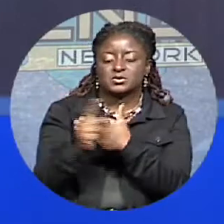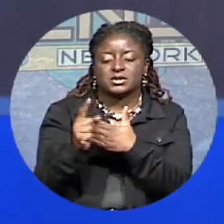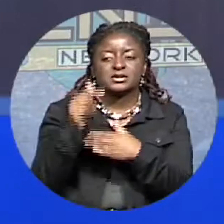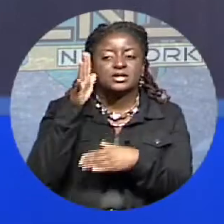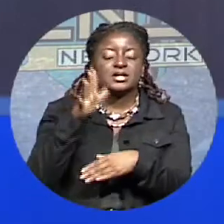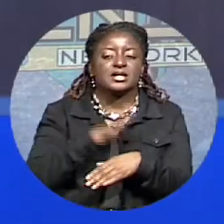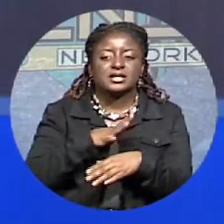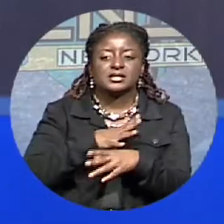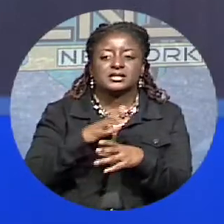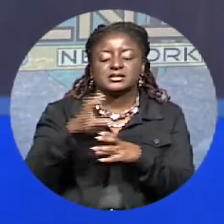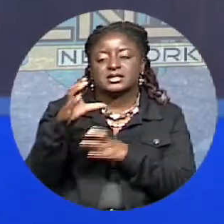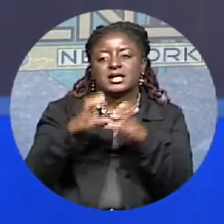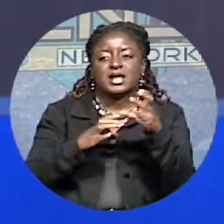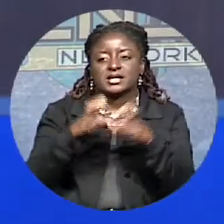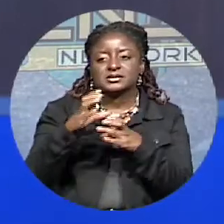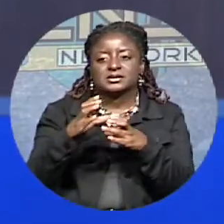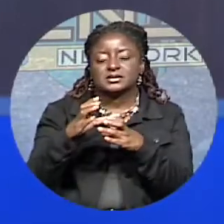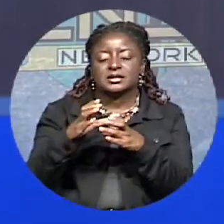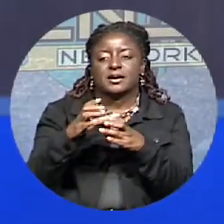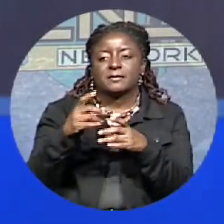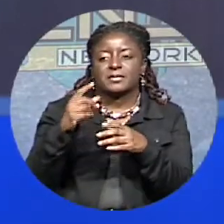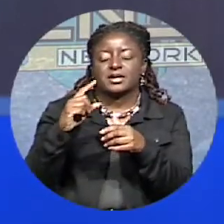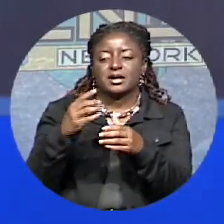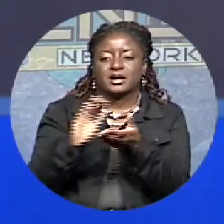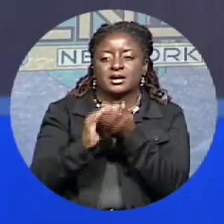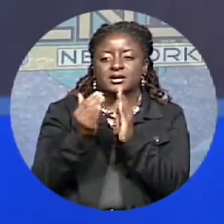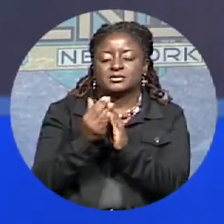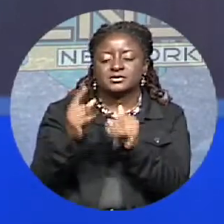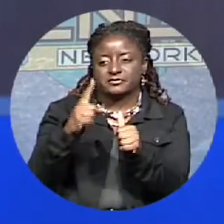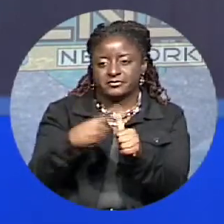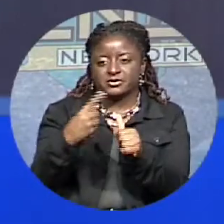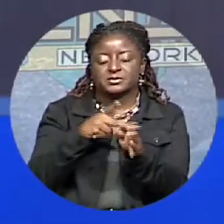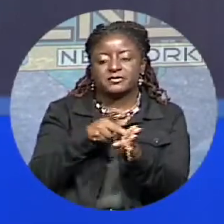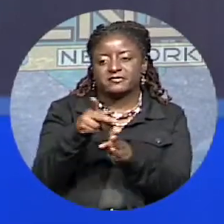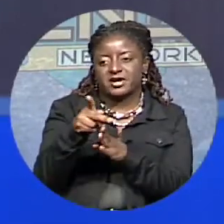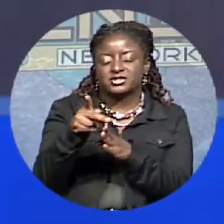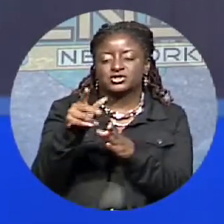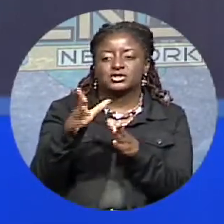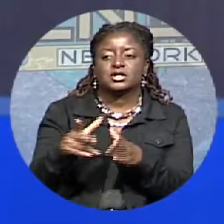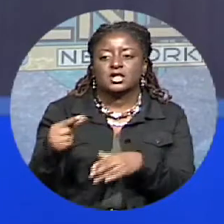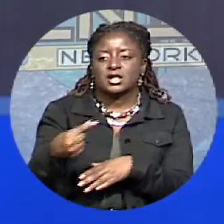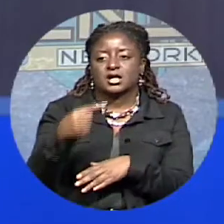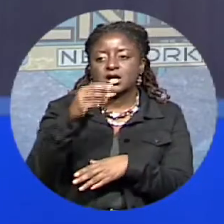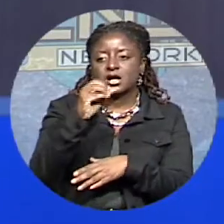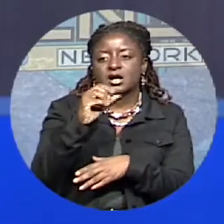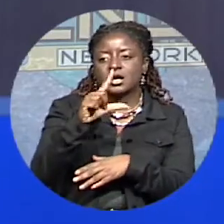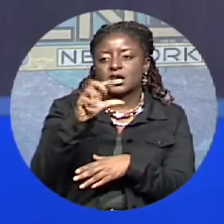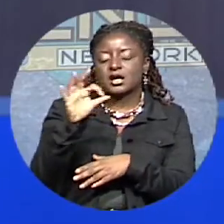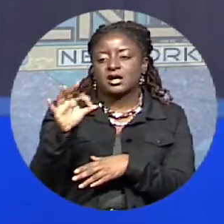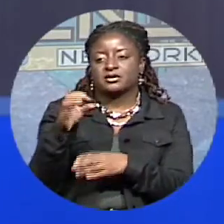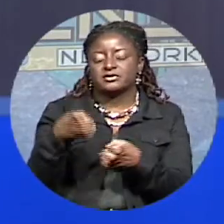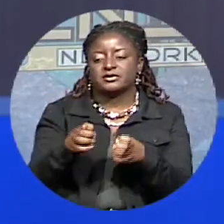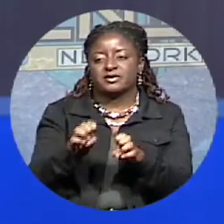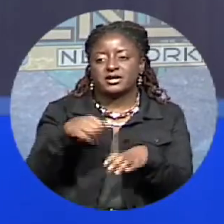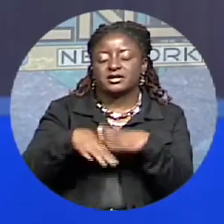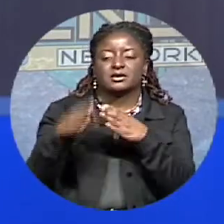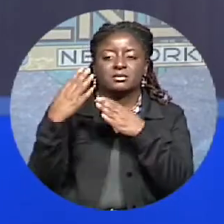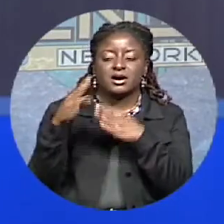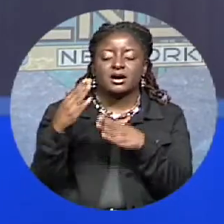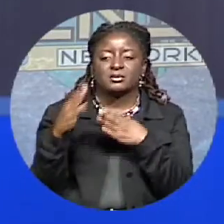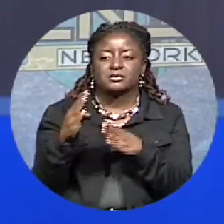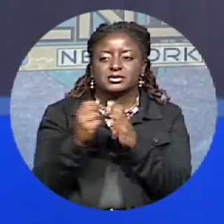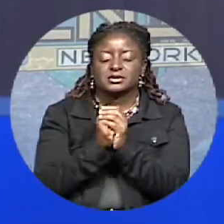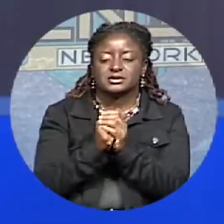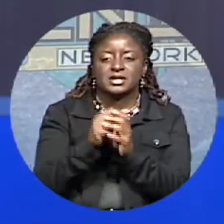first professional golf event ever to be staged in the Bahamas. Excitement continues to build for this LPGA event, which will be played on the picturesque